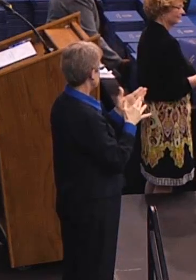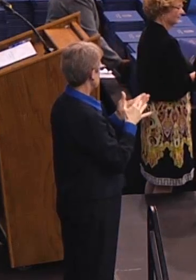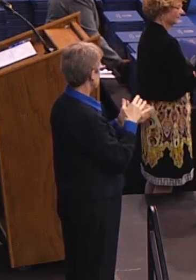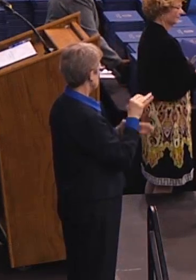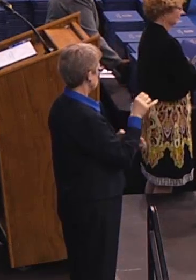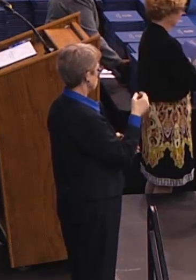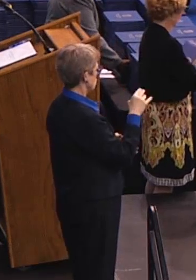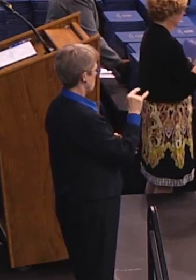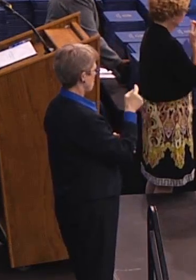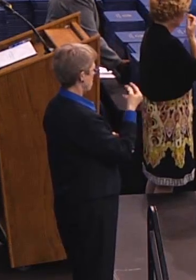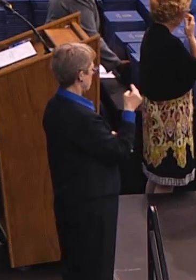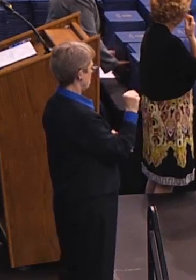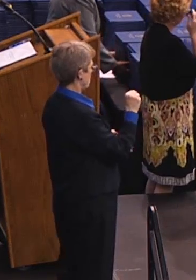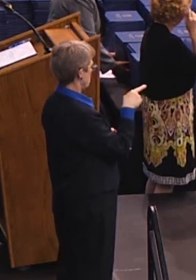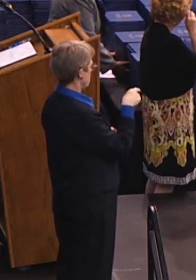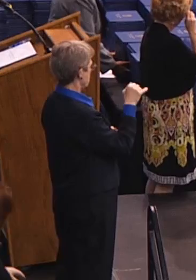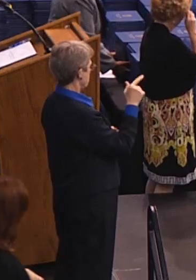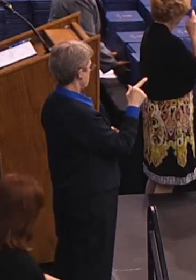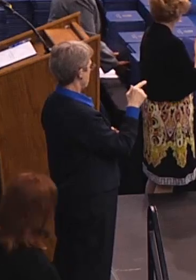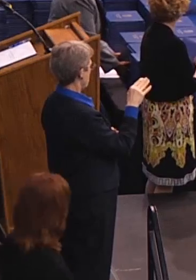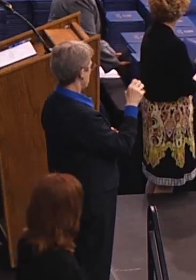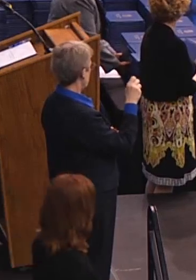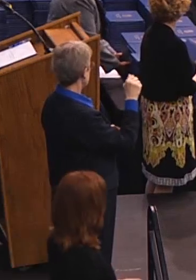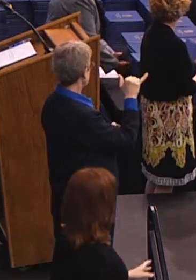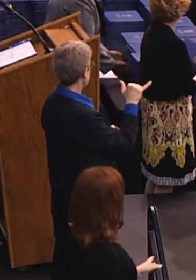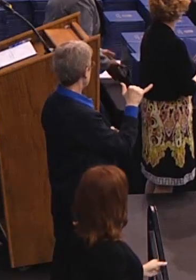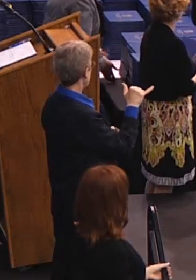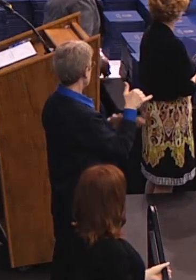Jonathan Paul Bossi, General Studies, cum laude.